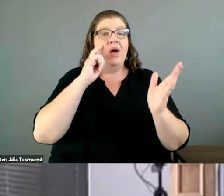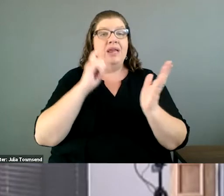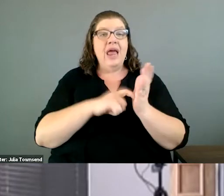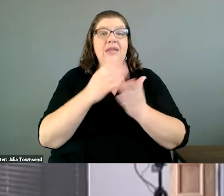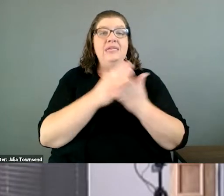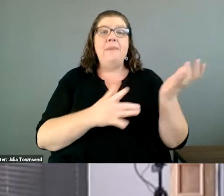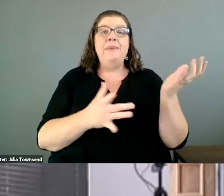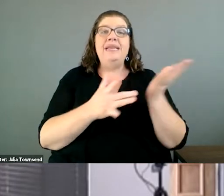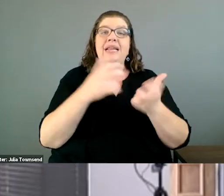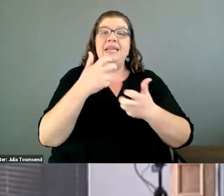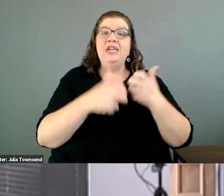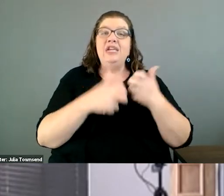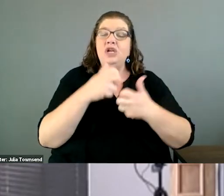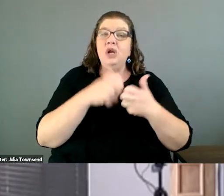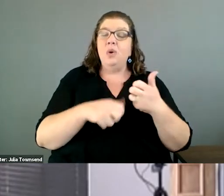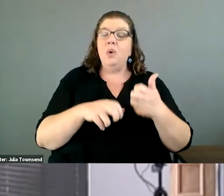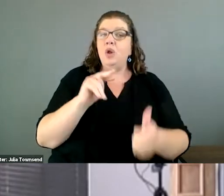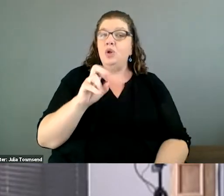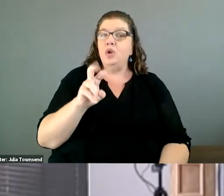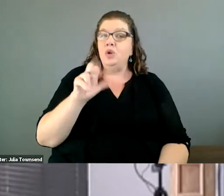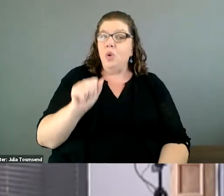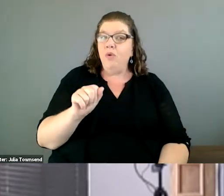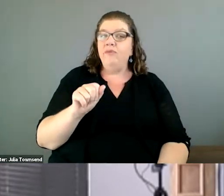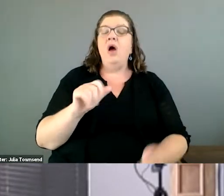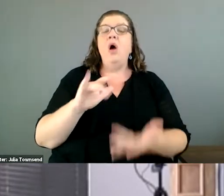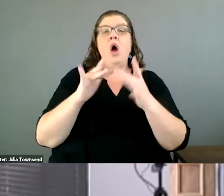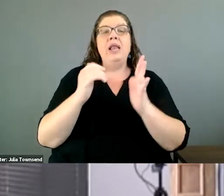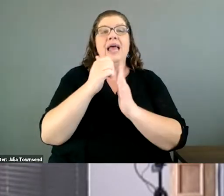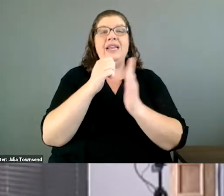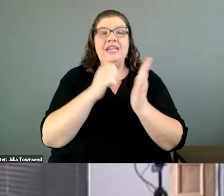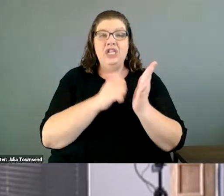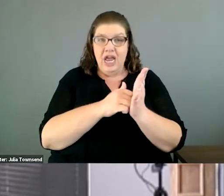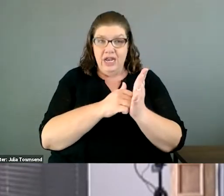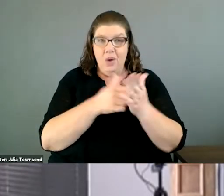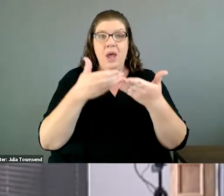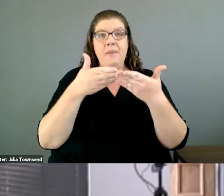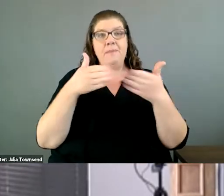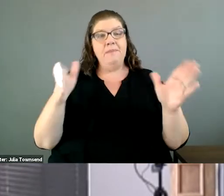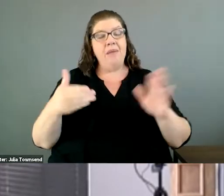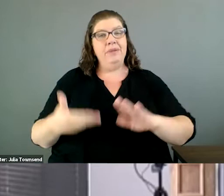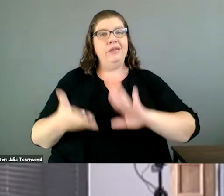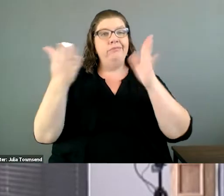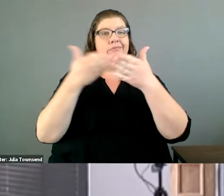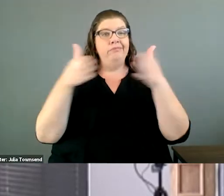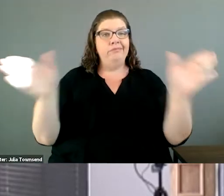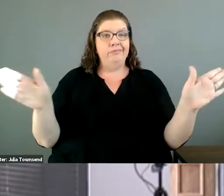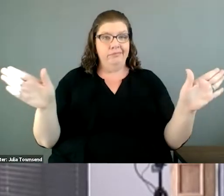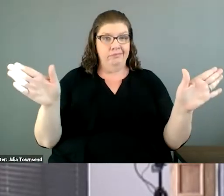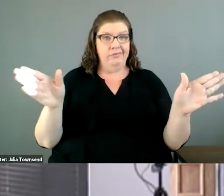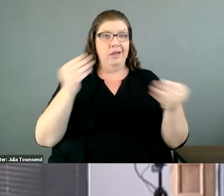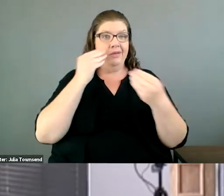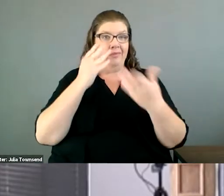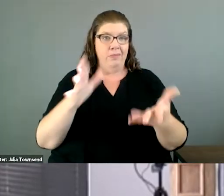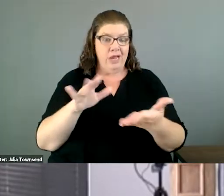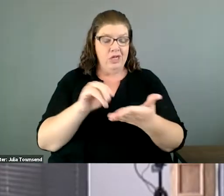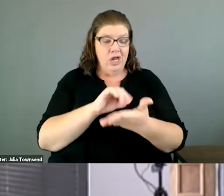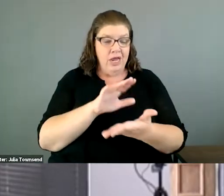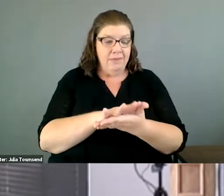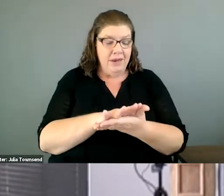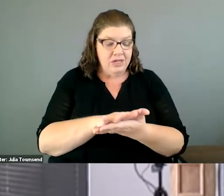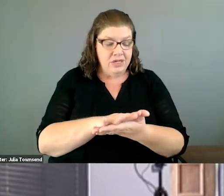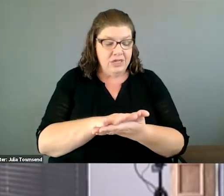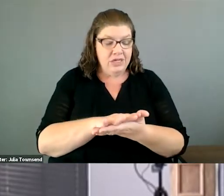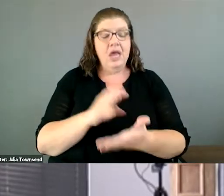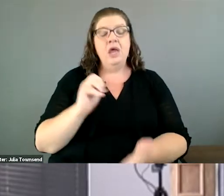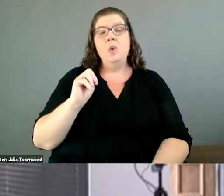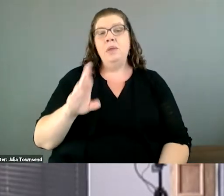issues with our Novus online agenda, which is the public-facing document repository. While Mr. Rouse will be